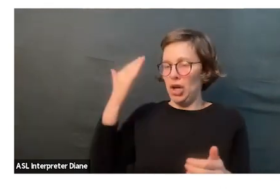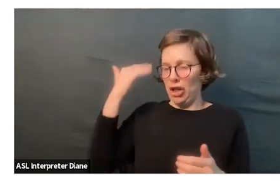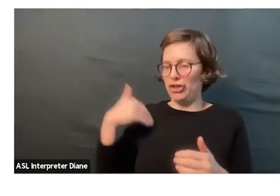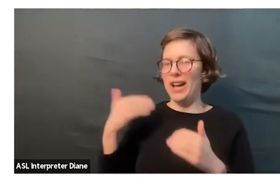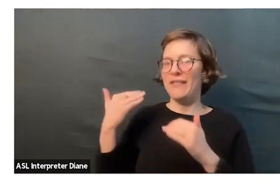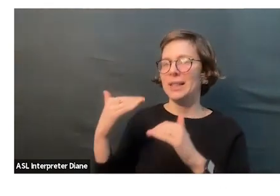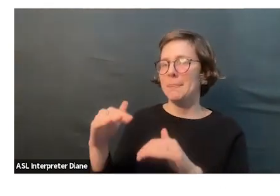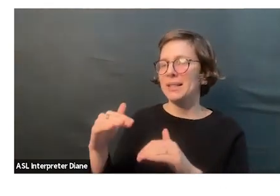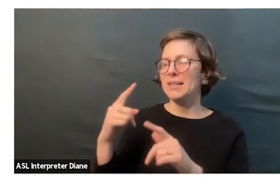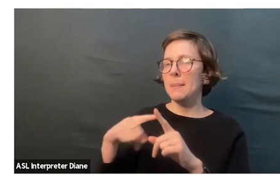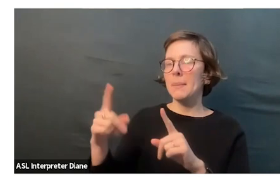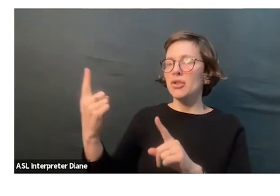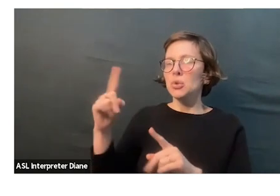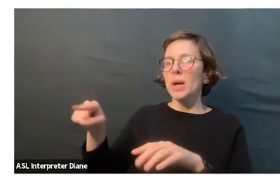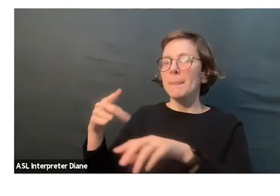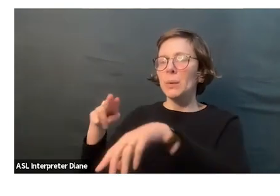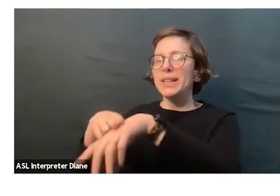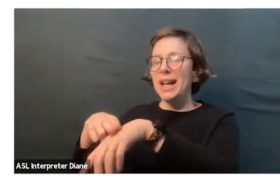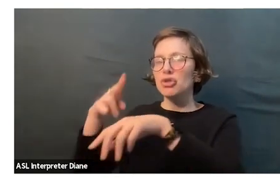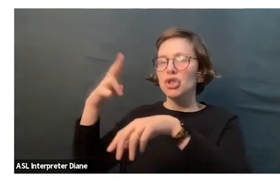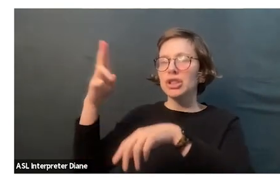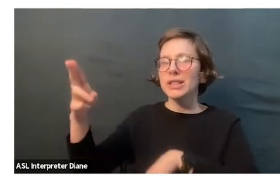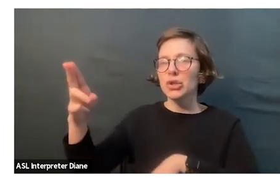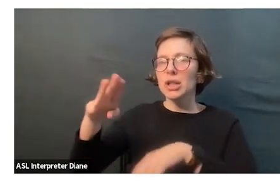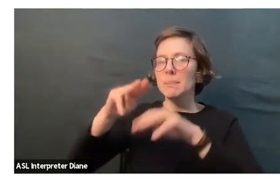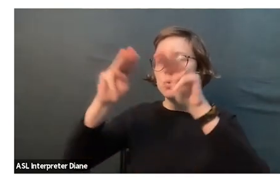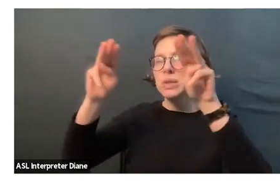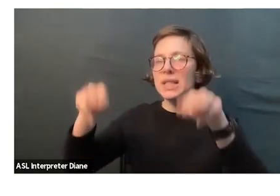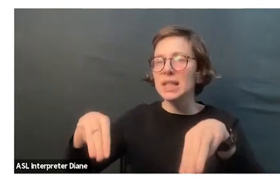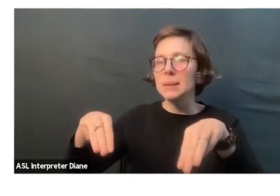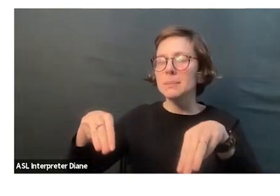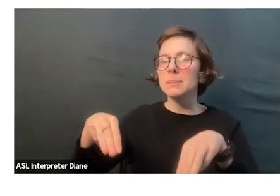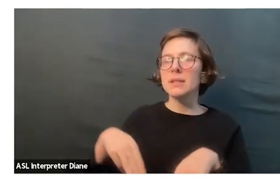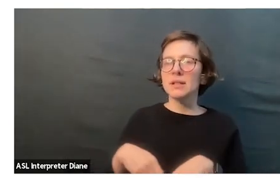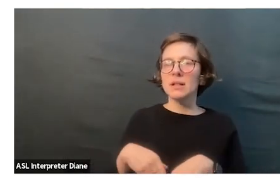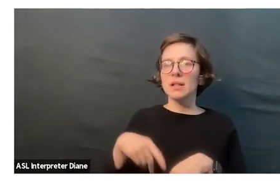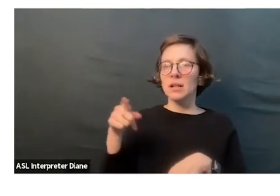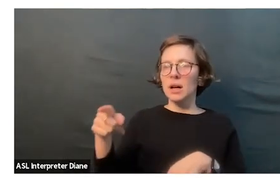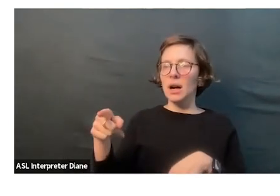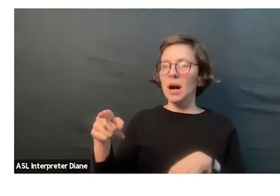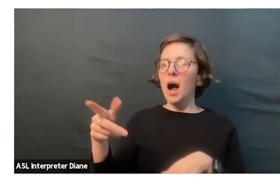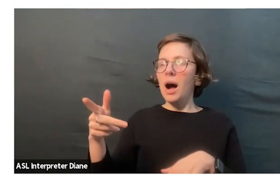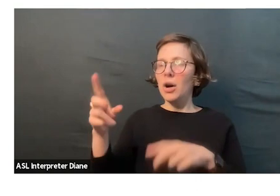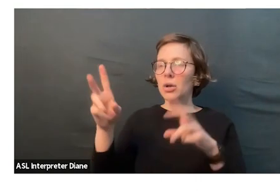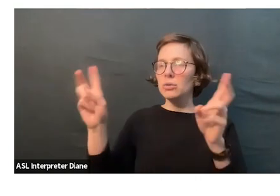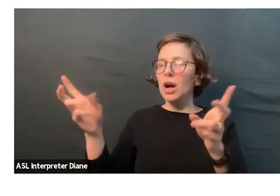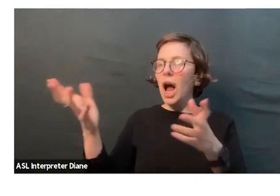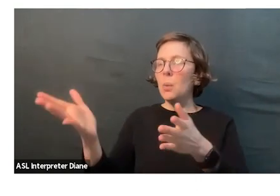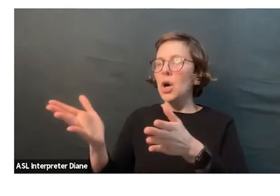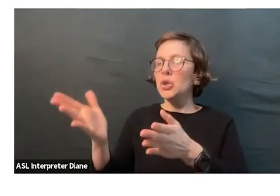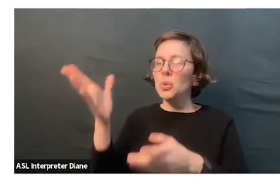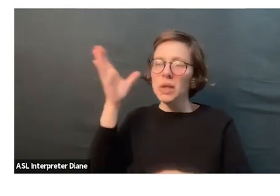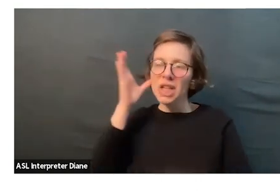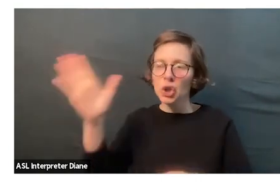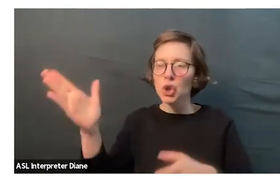and what Orientalist tropes may plan into why natural history museums continue to hold onto zoological,